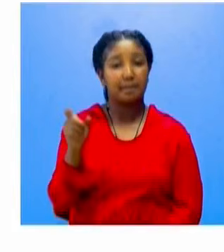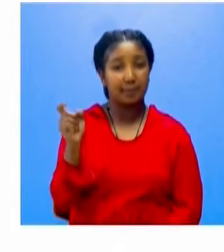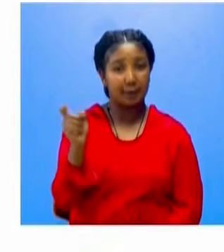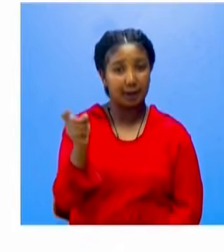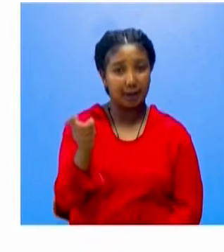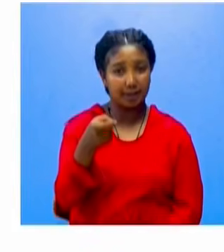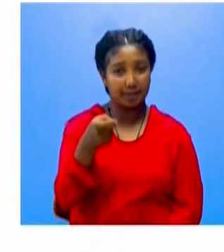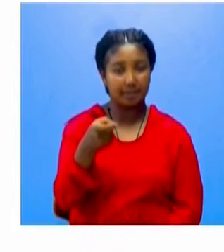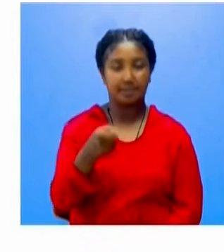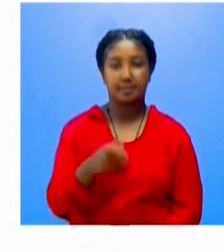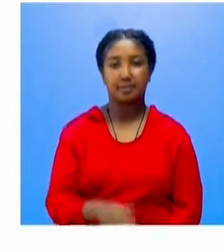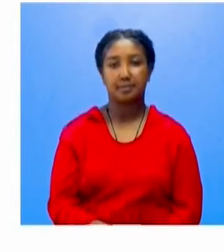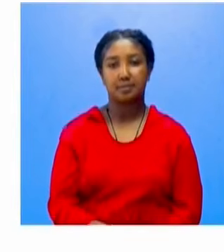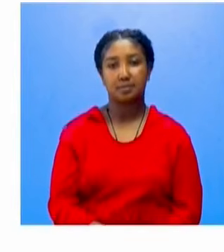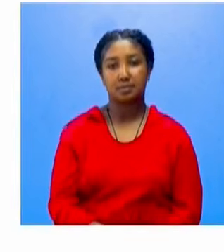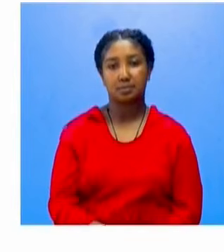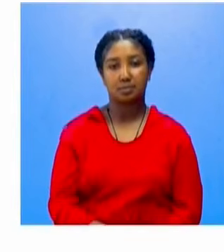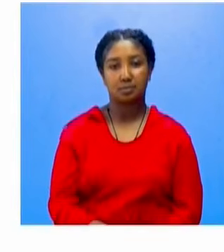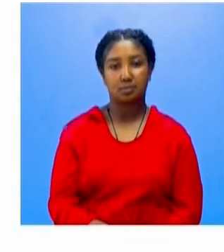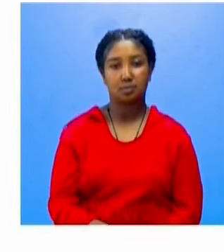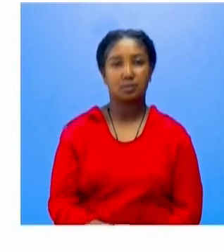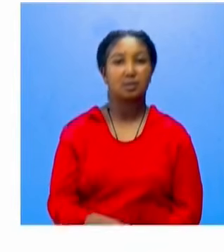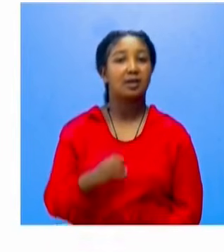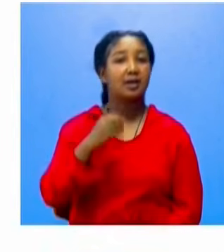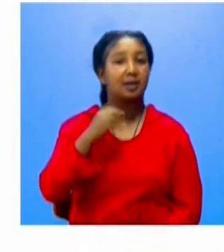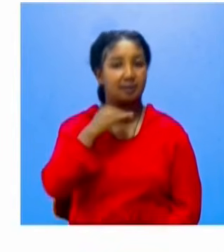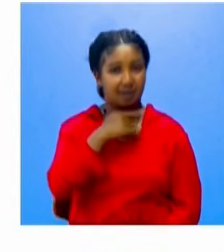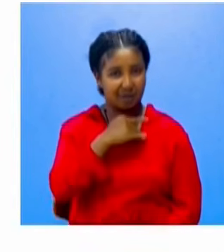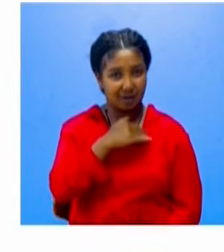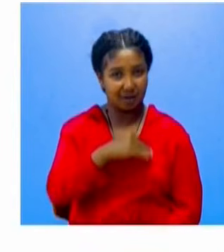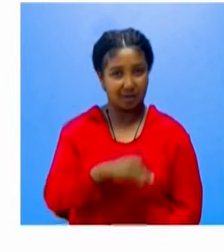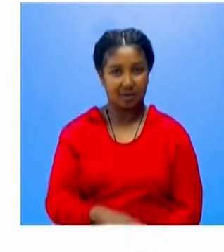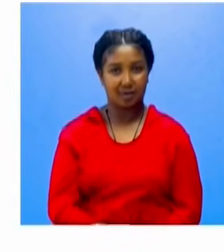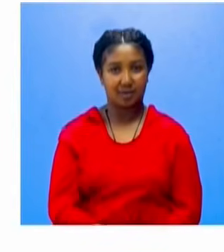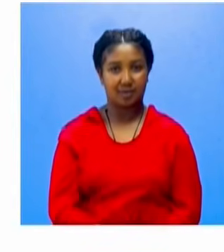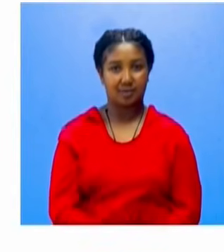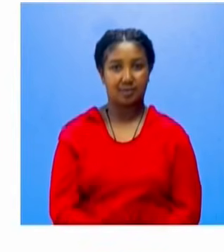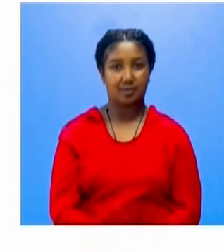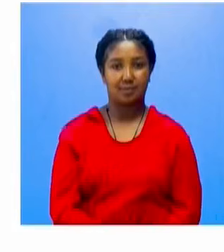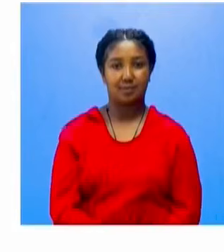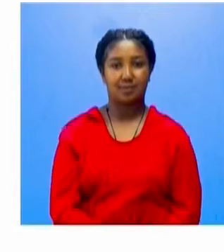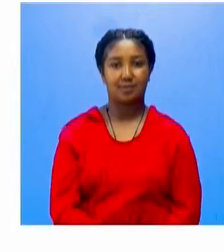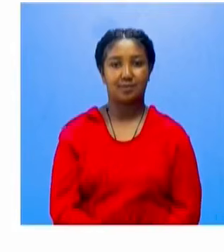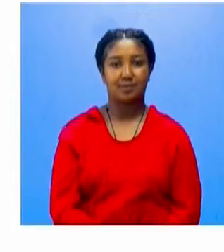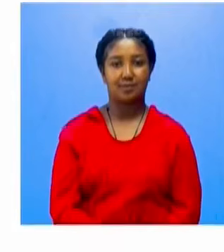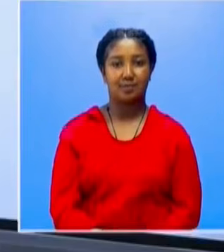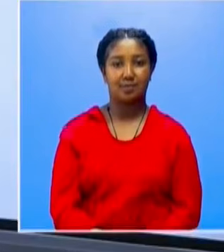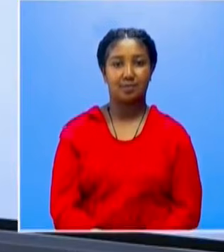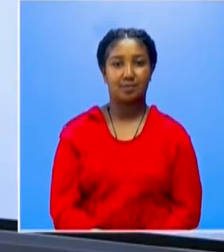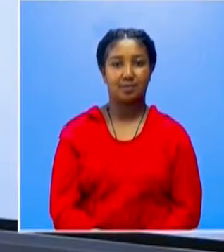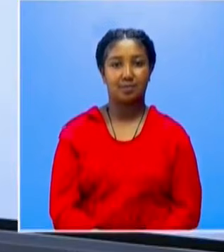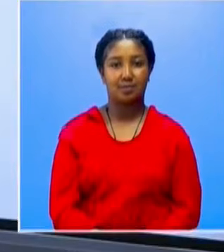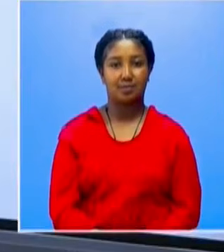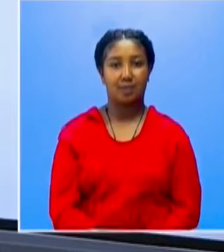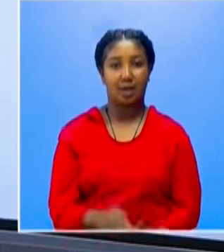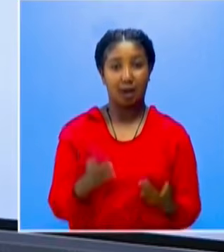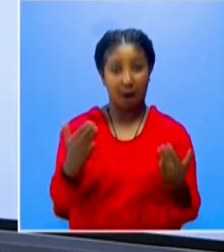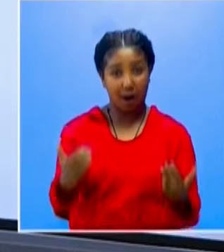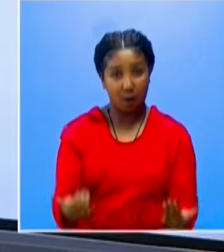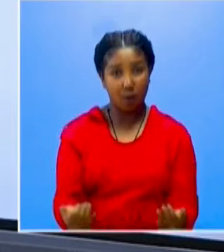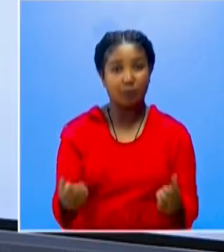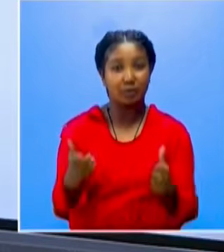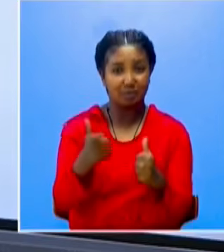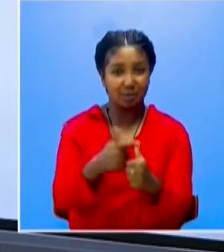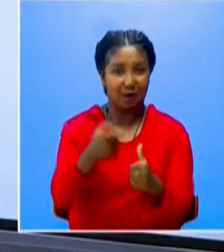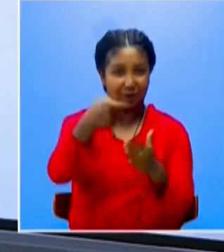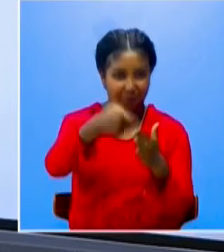becomes dirty. Yeah? Now we begin with